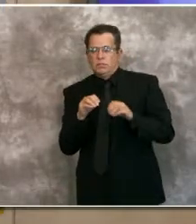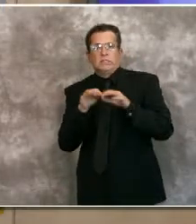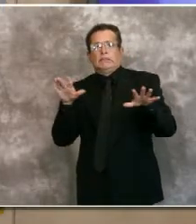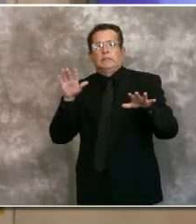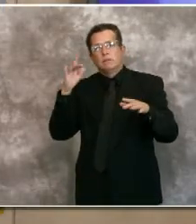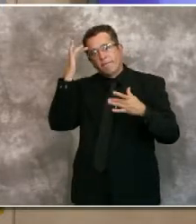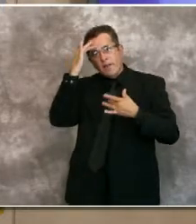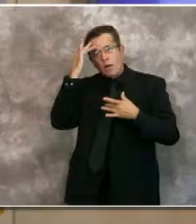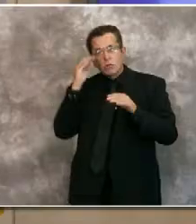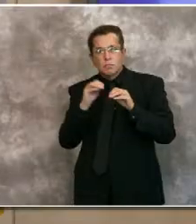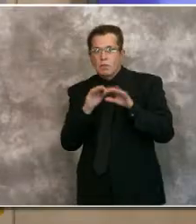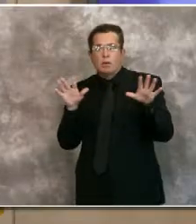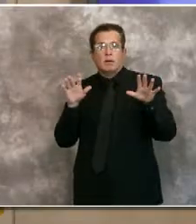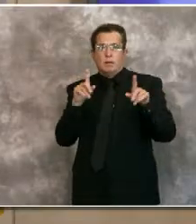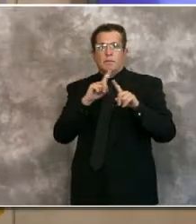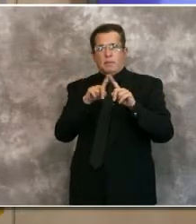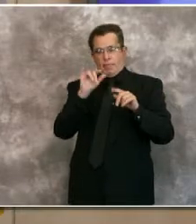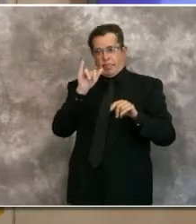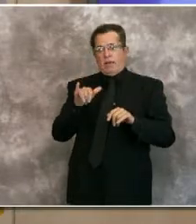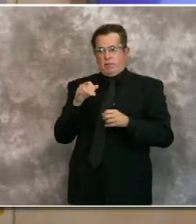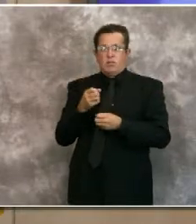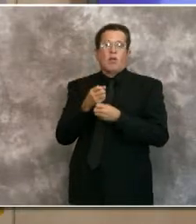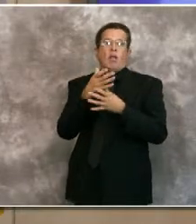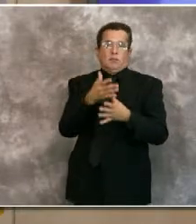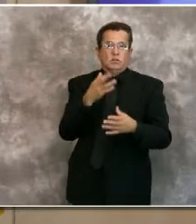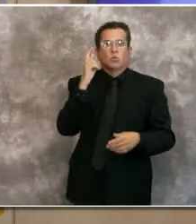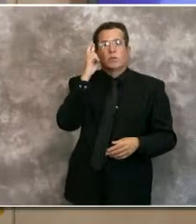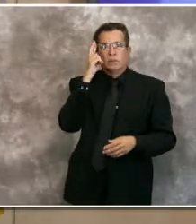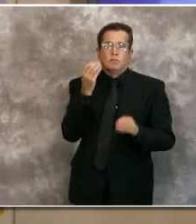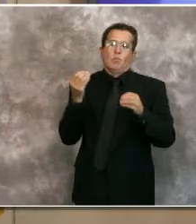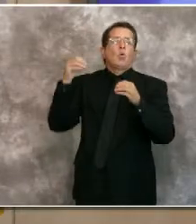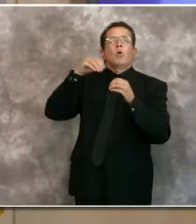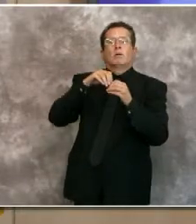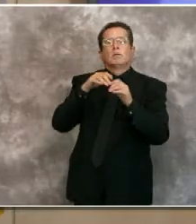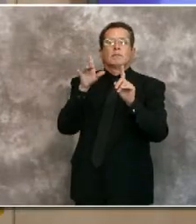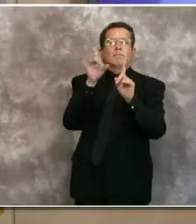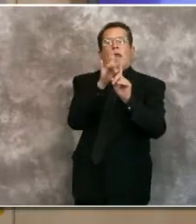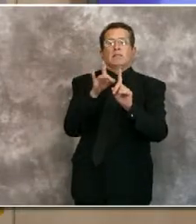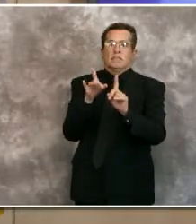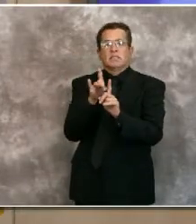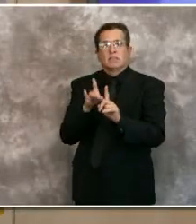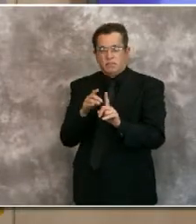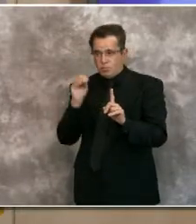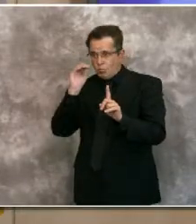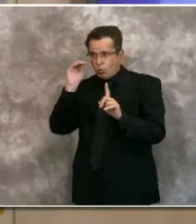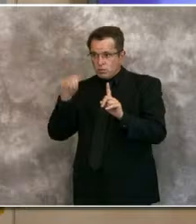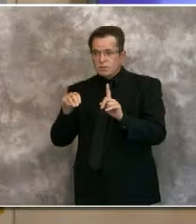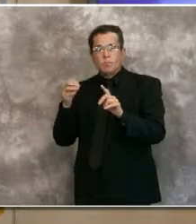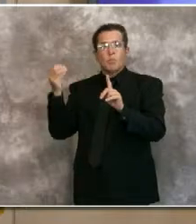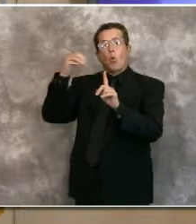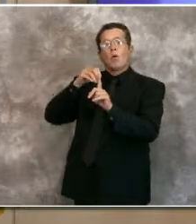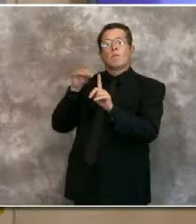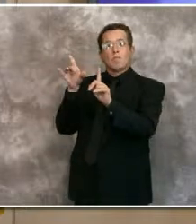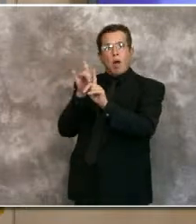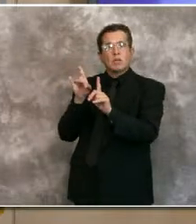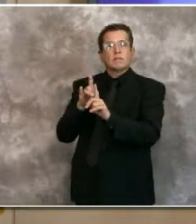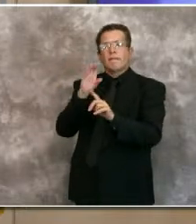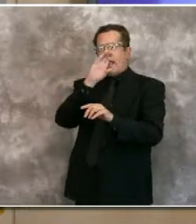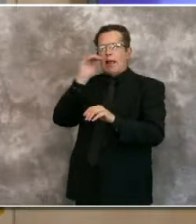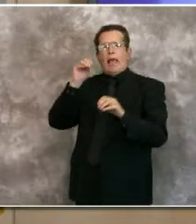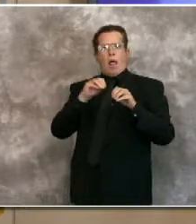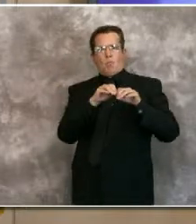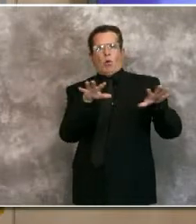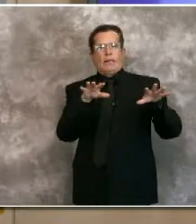think that mindset is certainly what's contributing to a significant increase in cases, both cases, percentage of positives, and